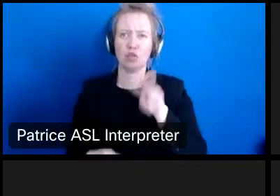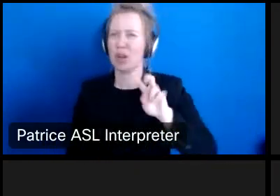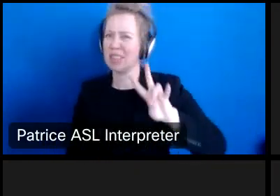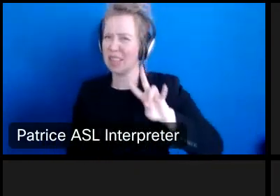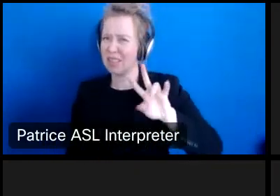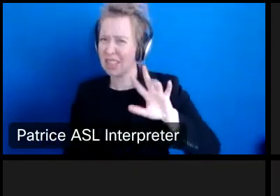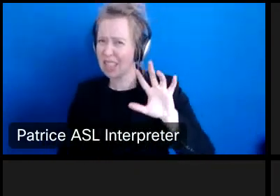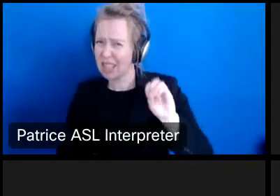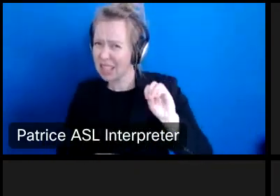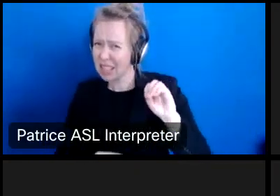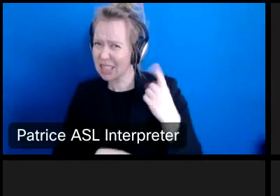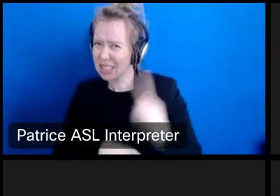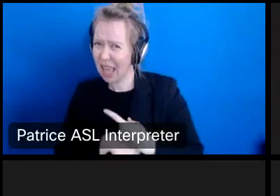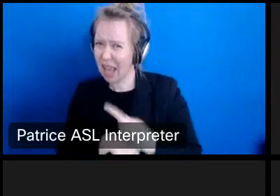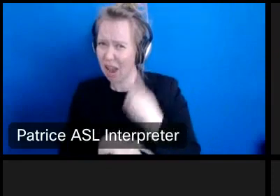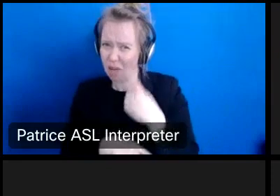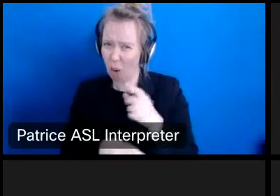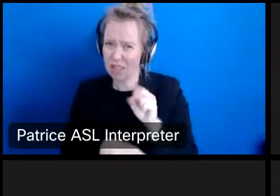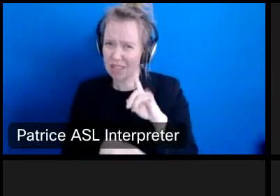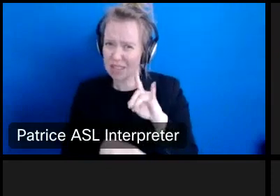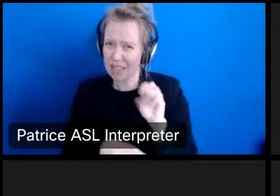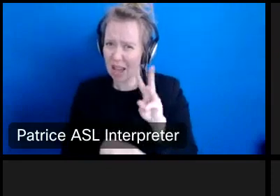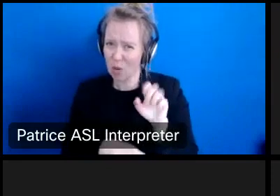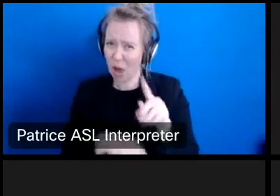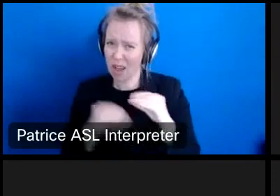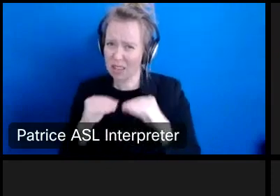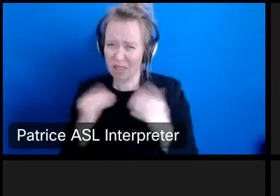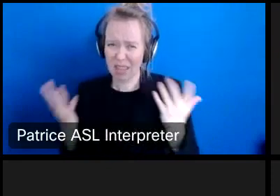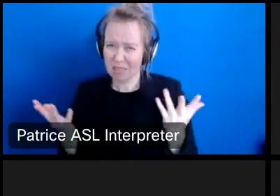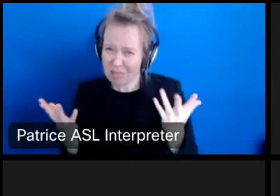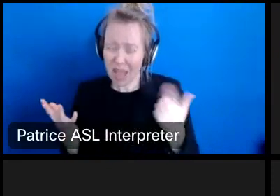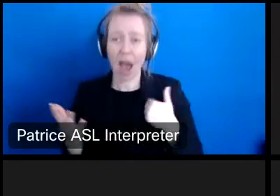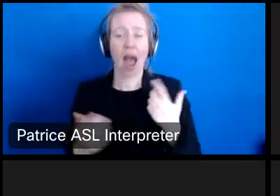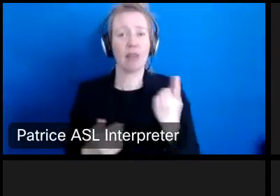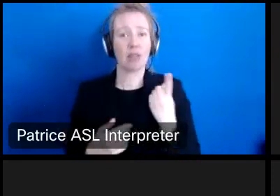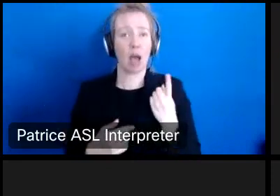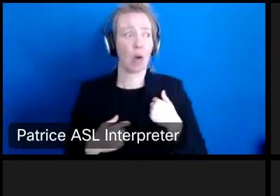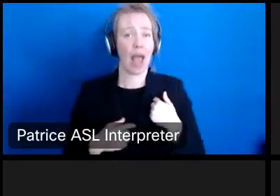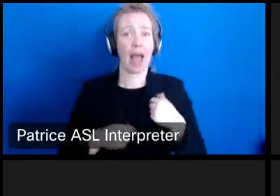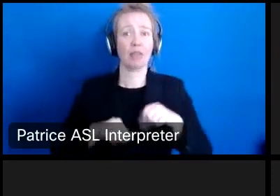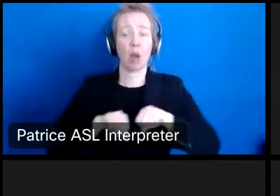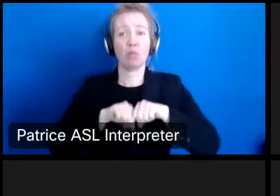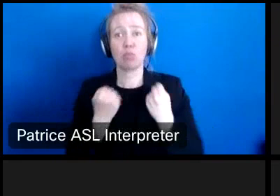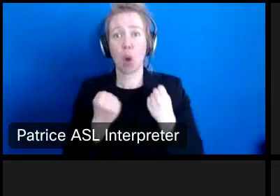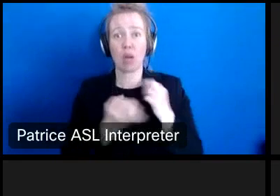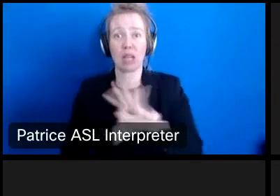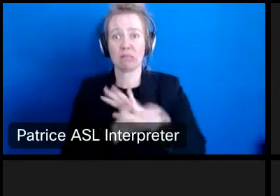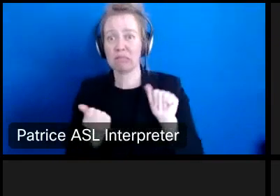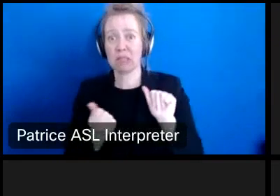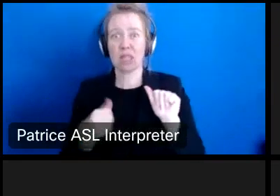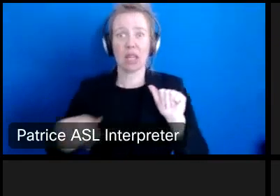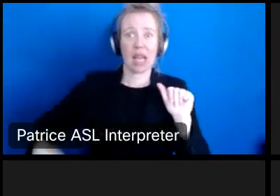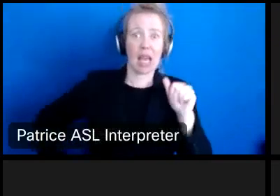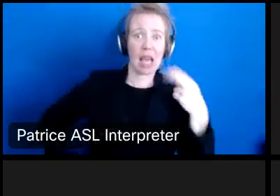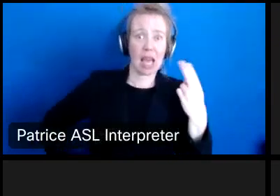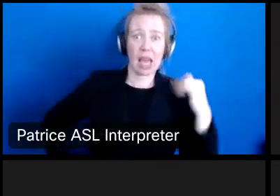for the sidewalks. I have a constituent with a shattered pelvis, a broken arm, a torn rotator